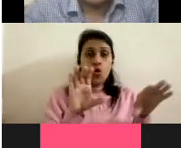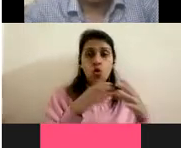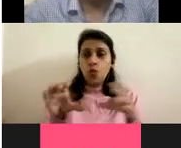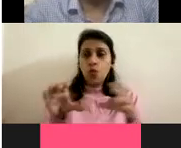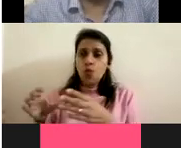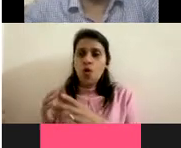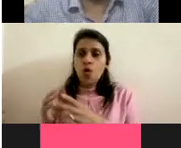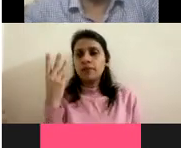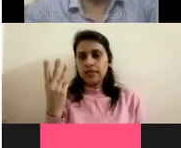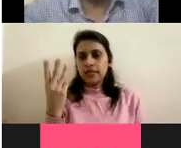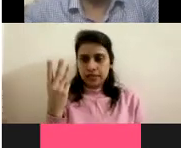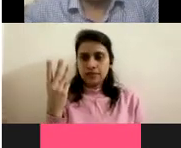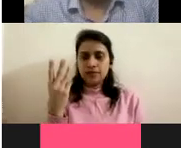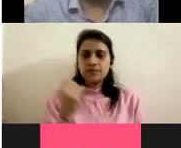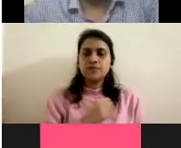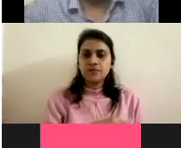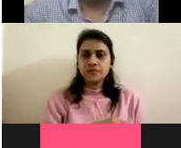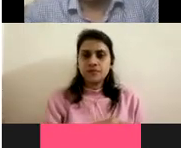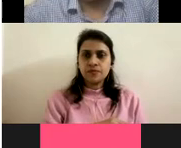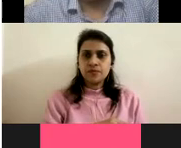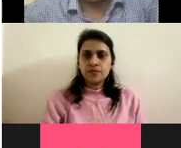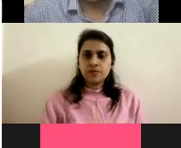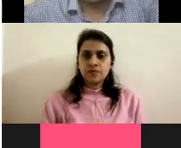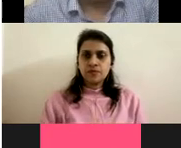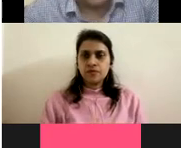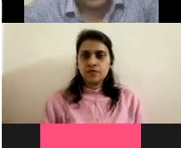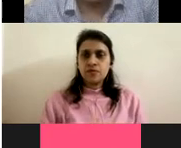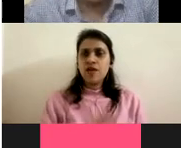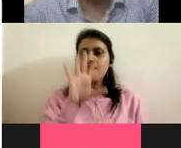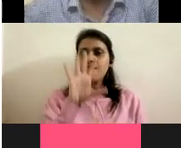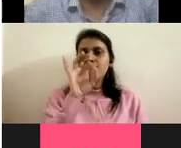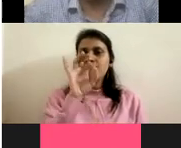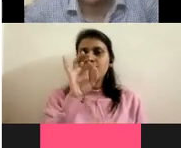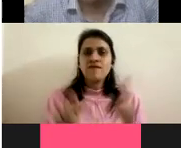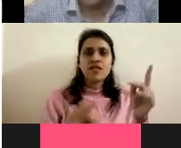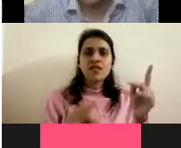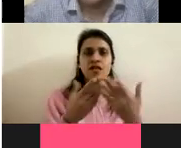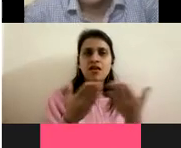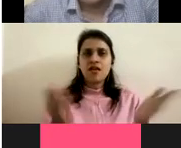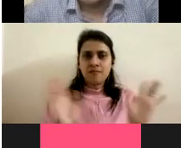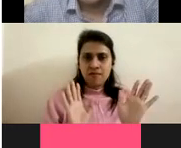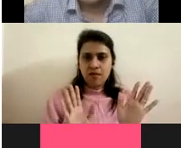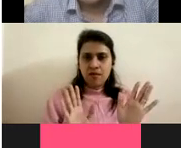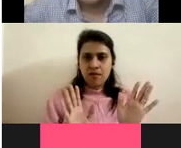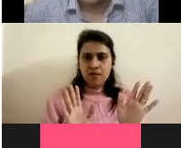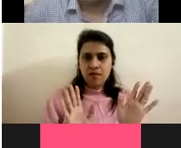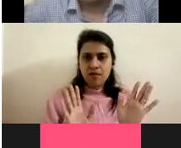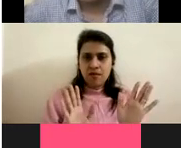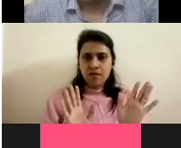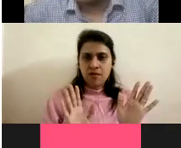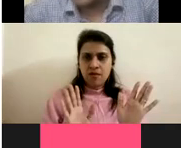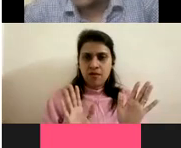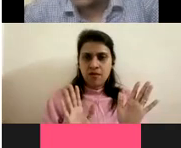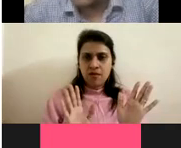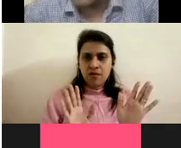We are having 50 people. I thought initially it was 60. Okay, let me break this into six groups. Can I make